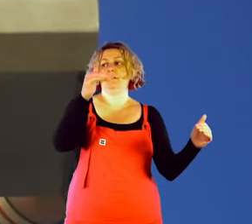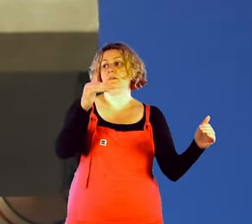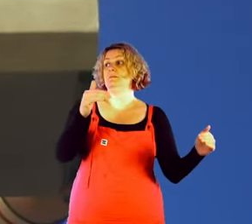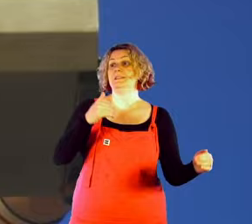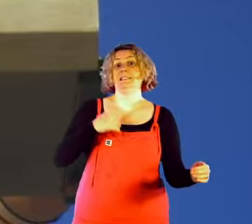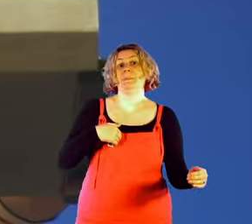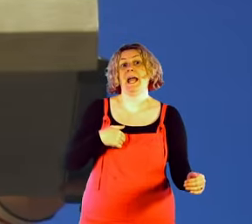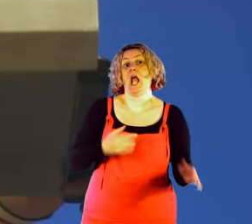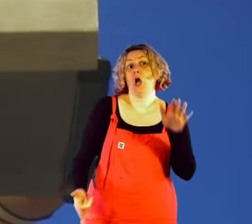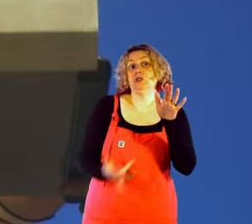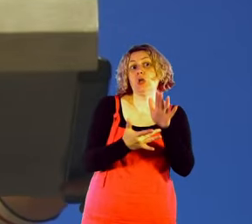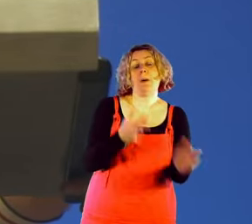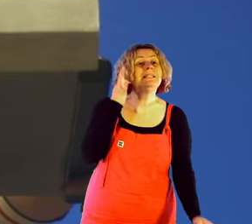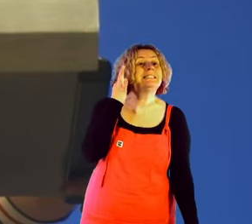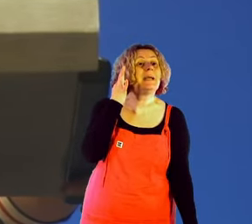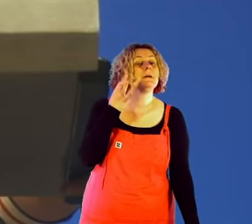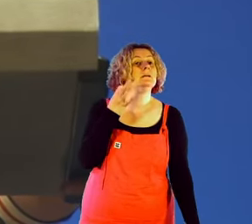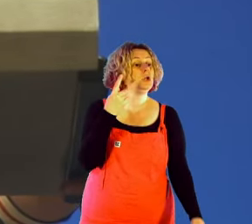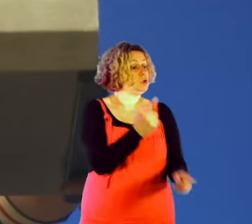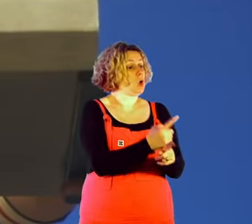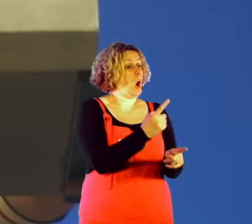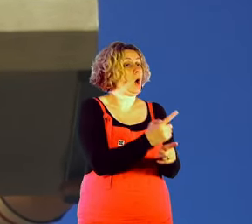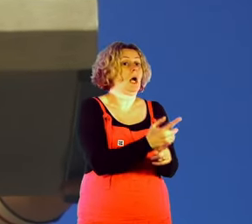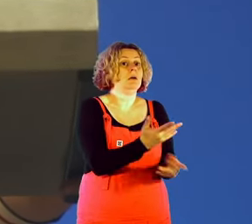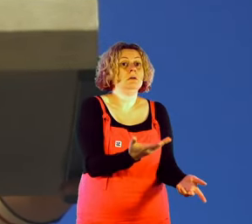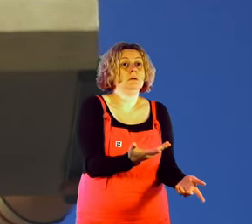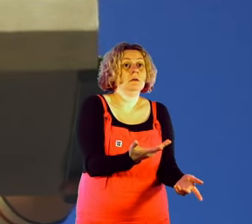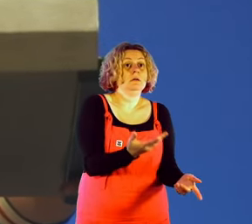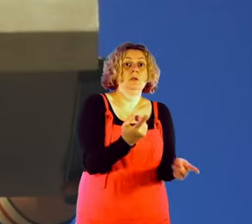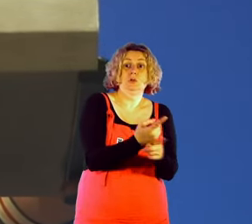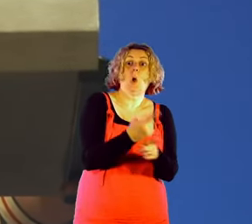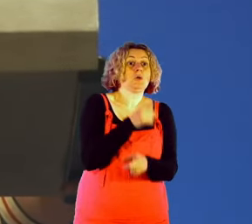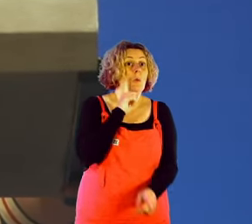tip. Talk to a woman if you haven't. And